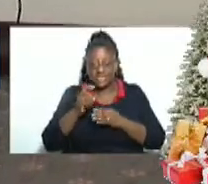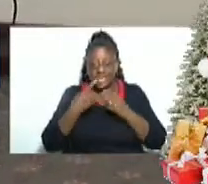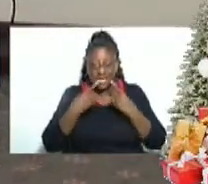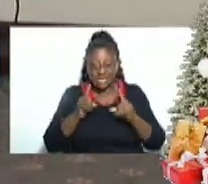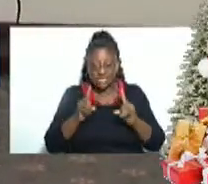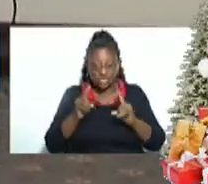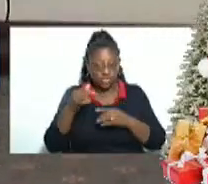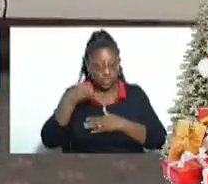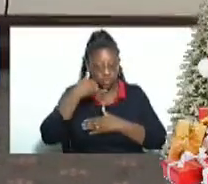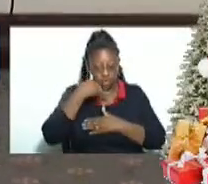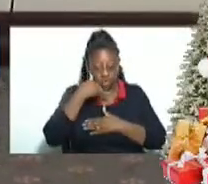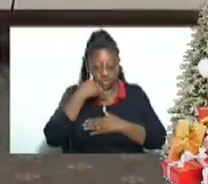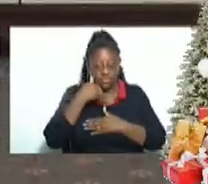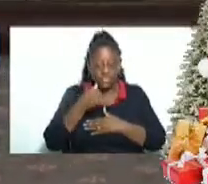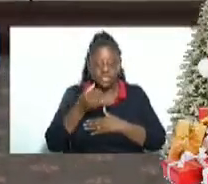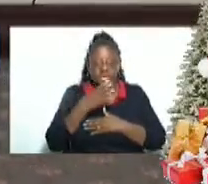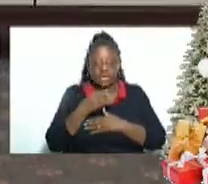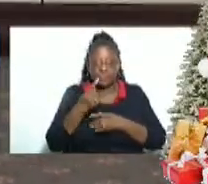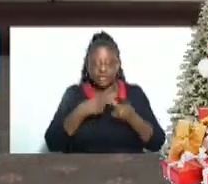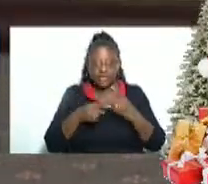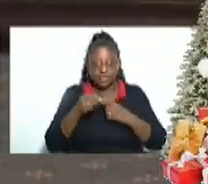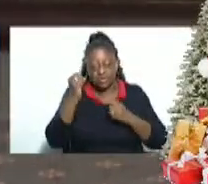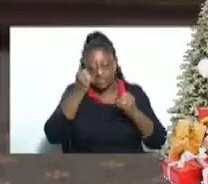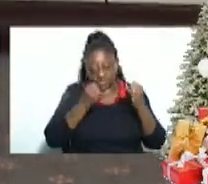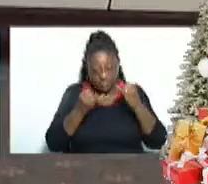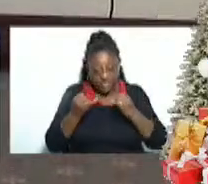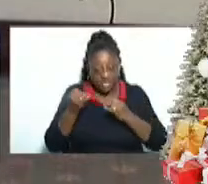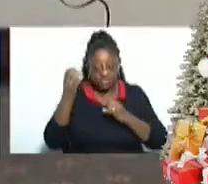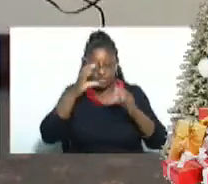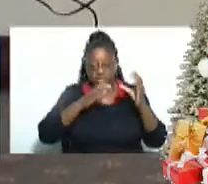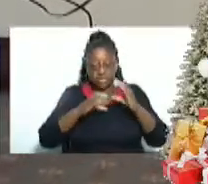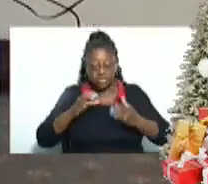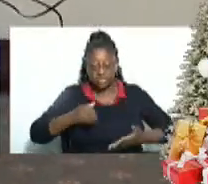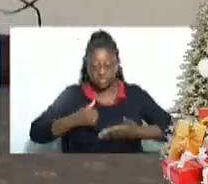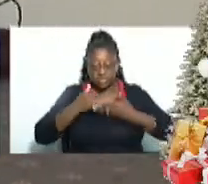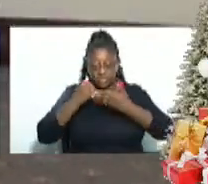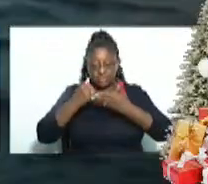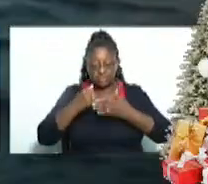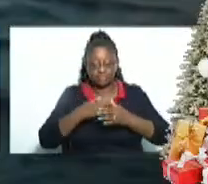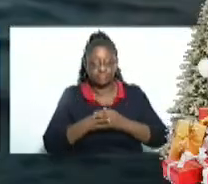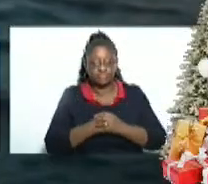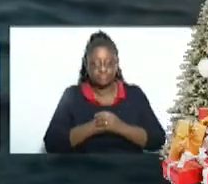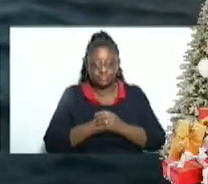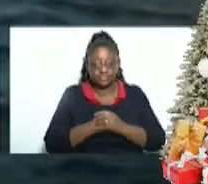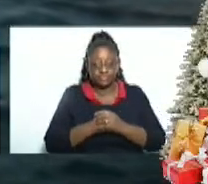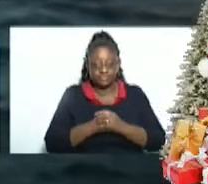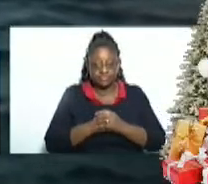and become frontline soldiers in the fight for climate resiliency.